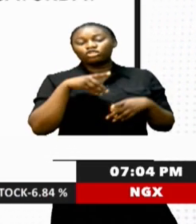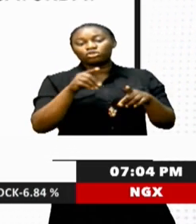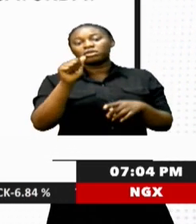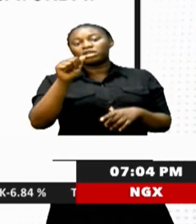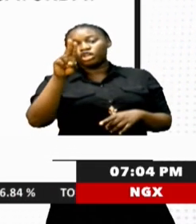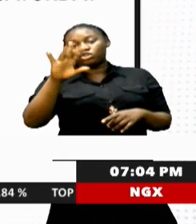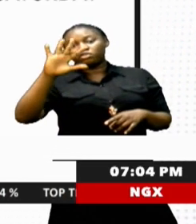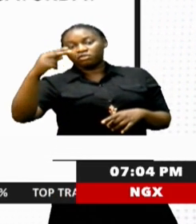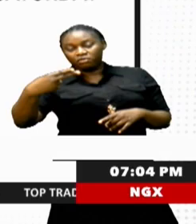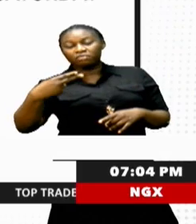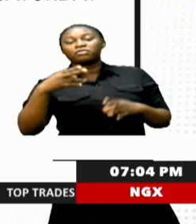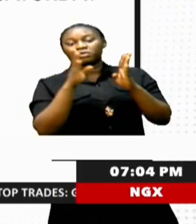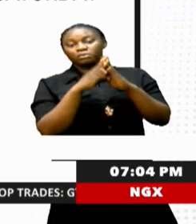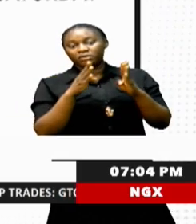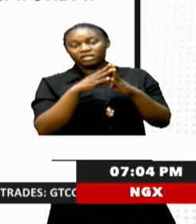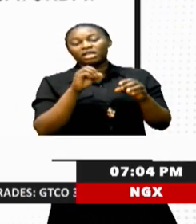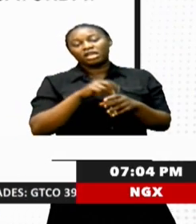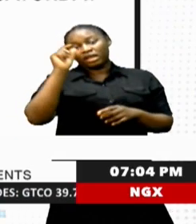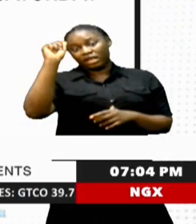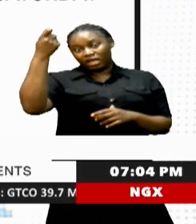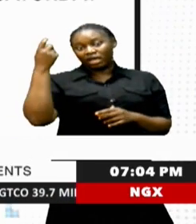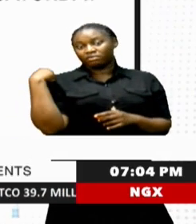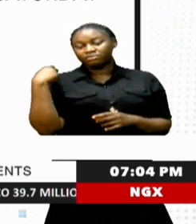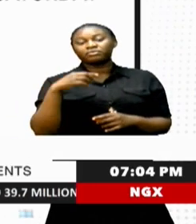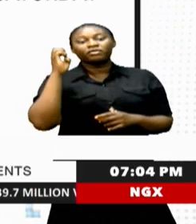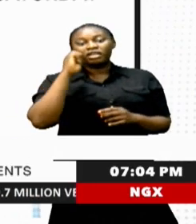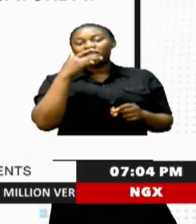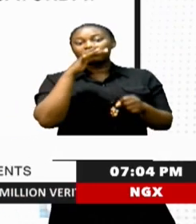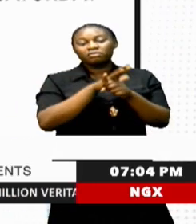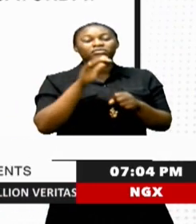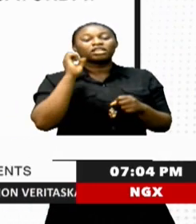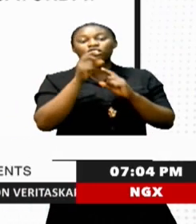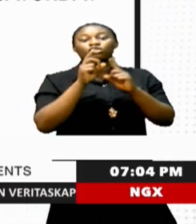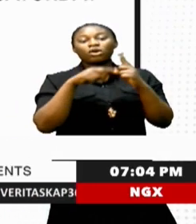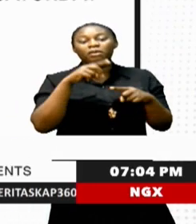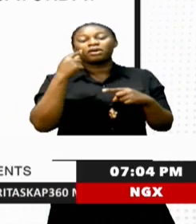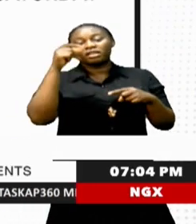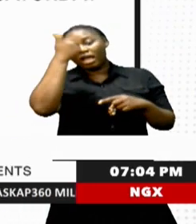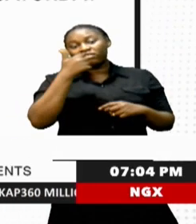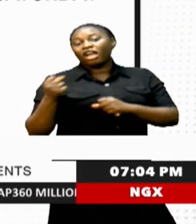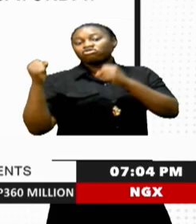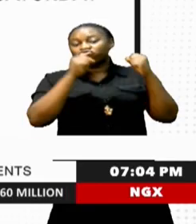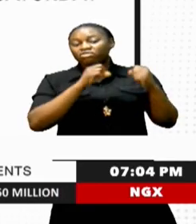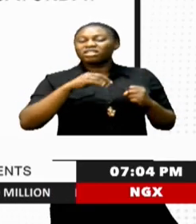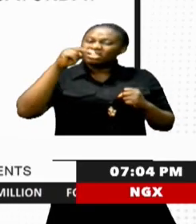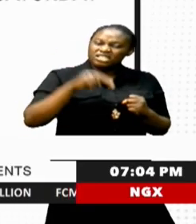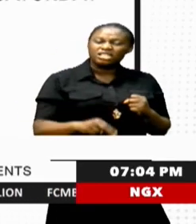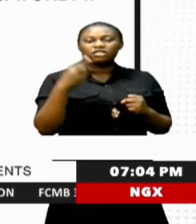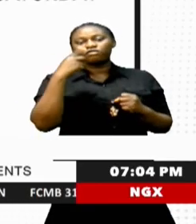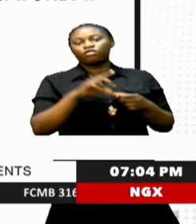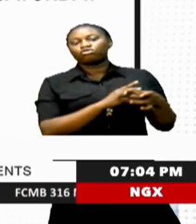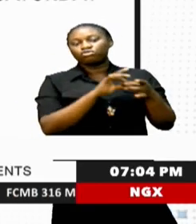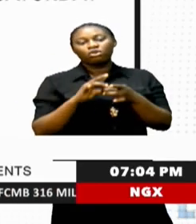5th Mid-Year Coordination Meeting in Nairobi, Kenya. He affirmed Africa's strength and the need for unity. And in